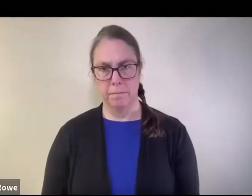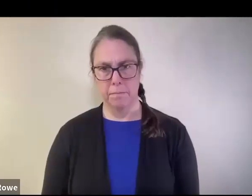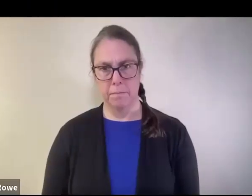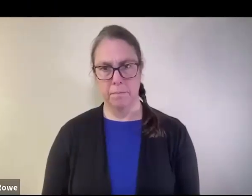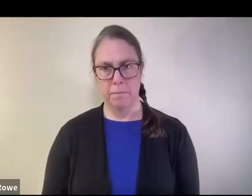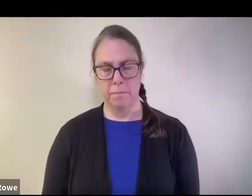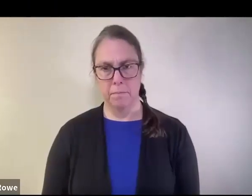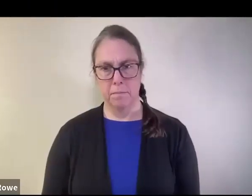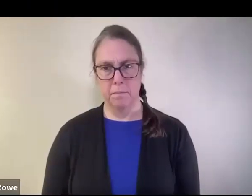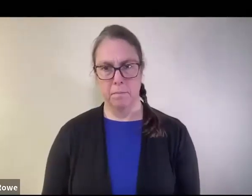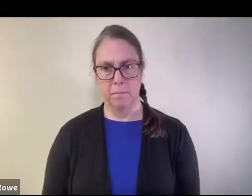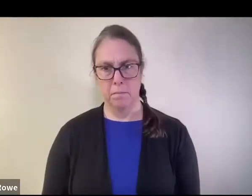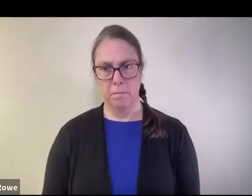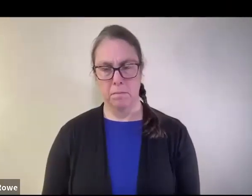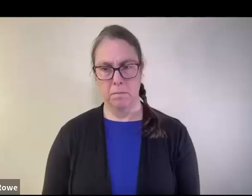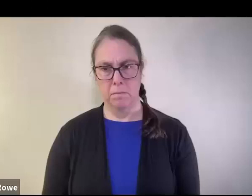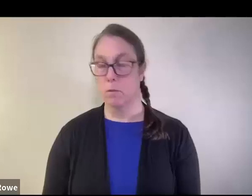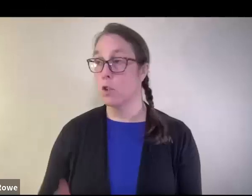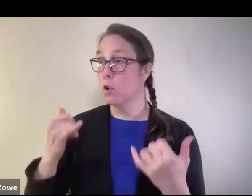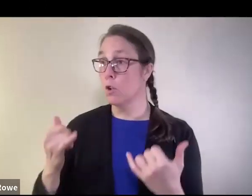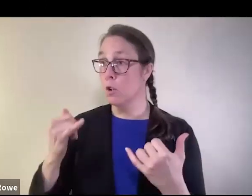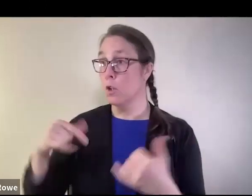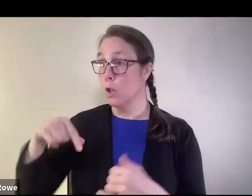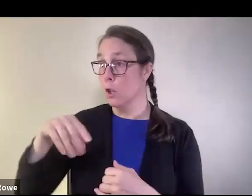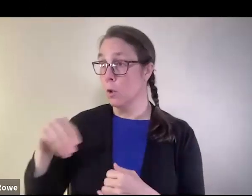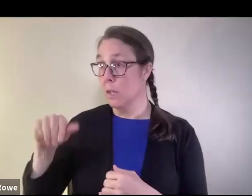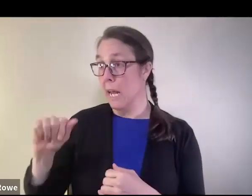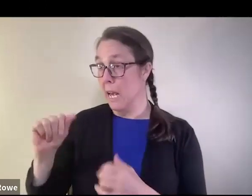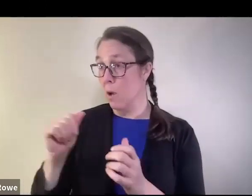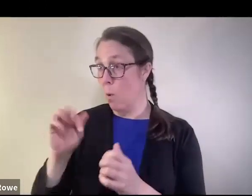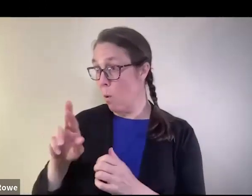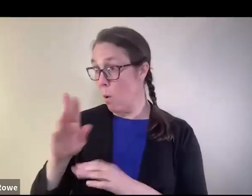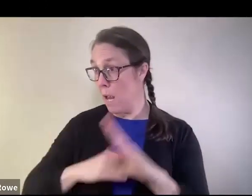There is currently Q&A or hands raised.